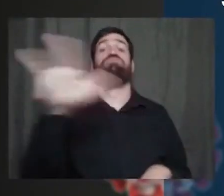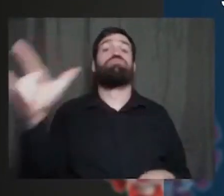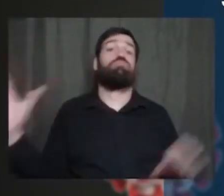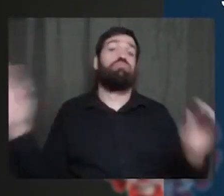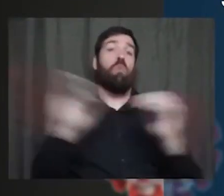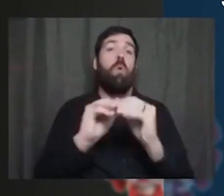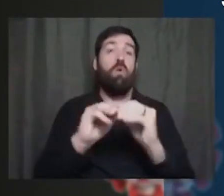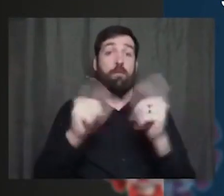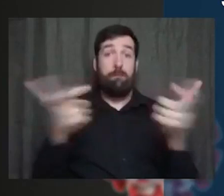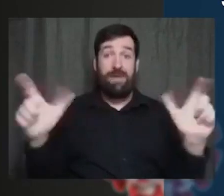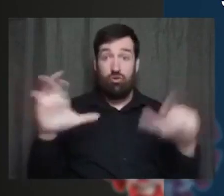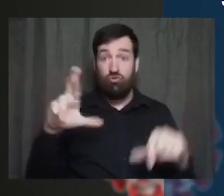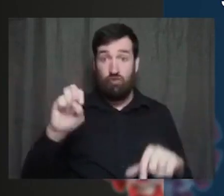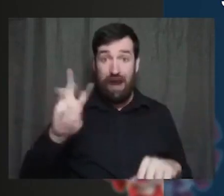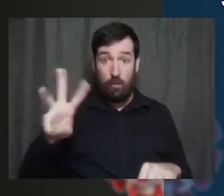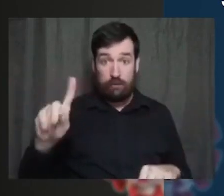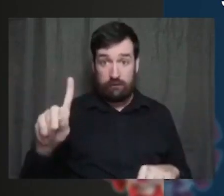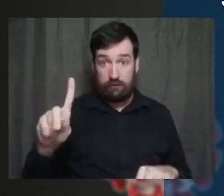fly this summer?